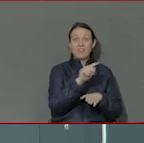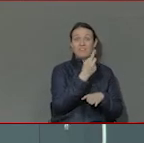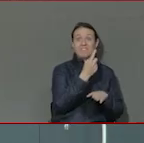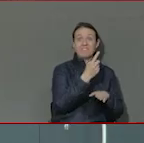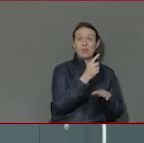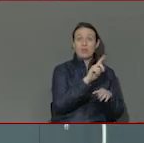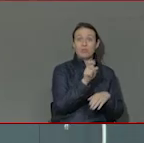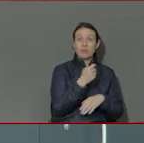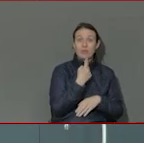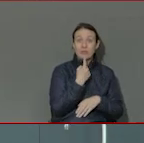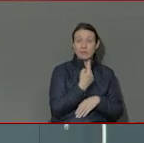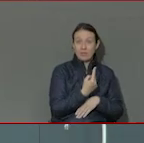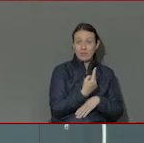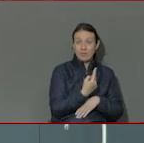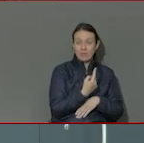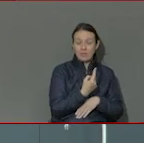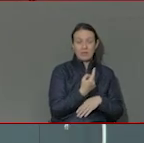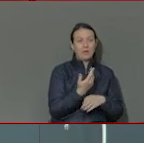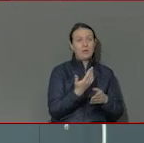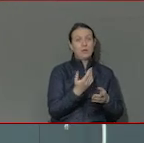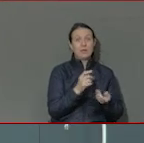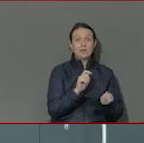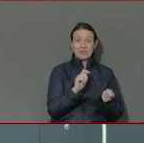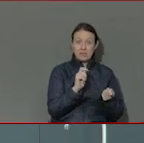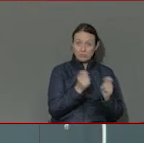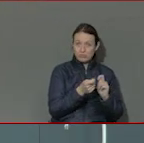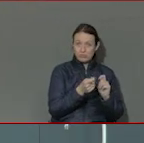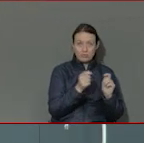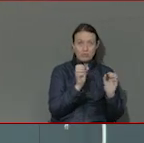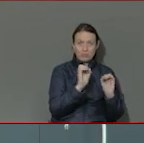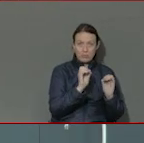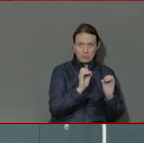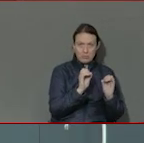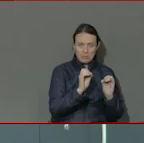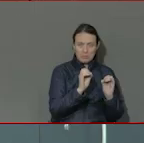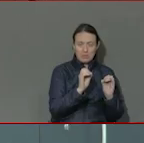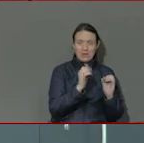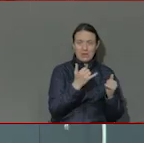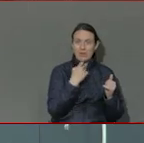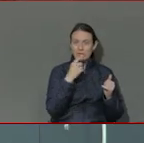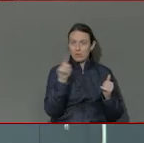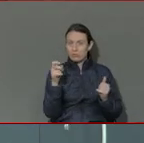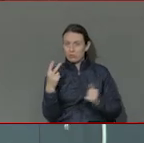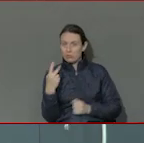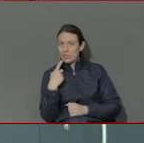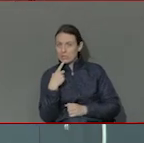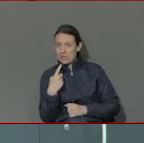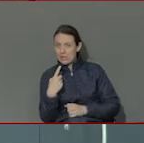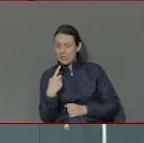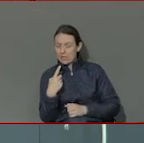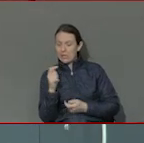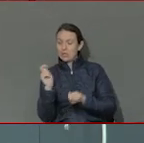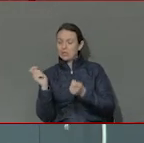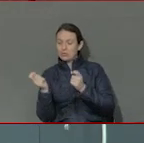It had no change. This question now has what? Explain the change in the